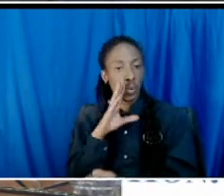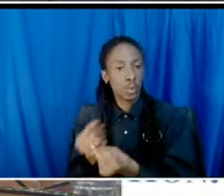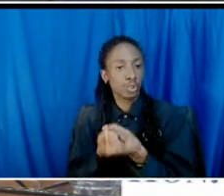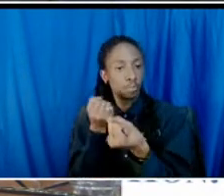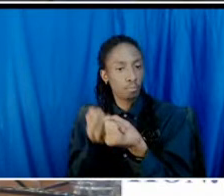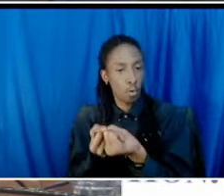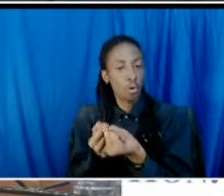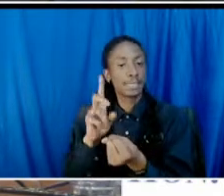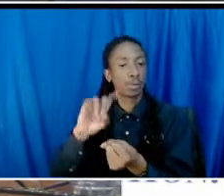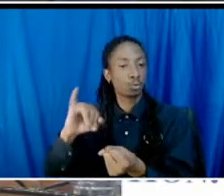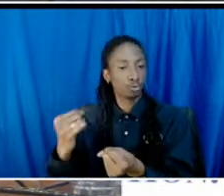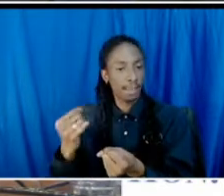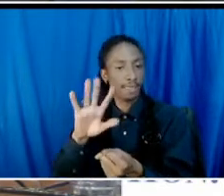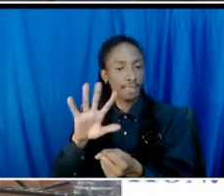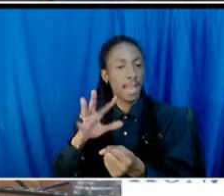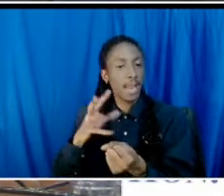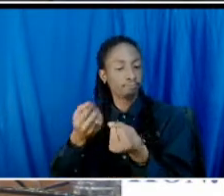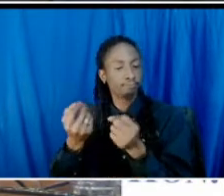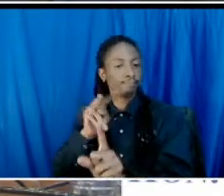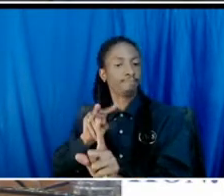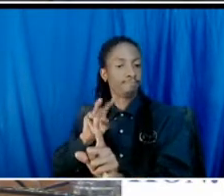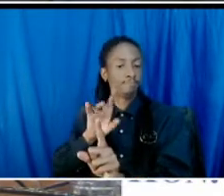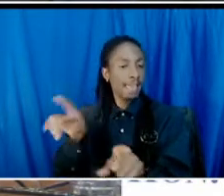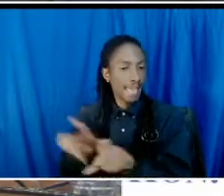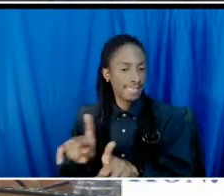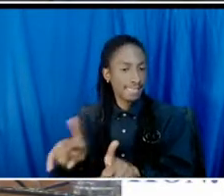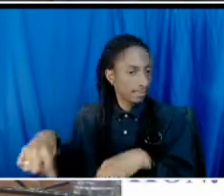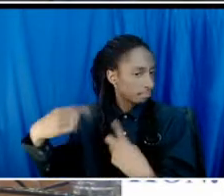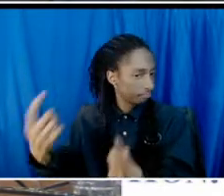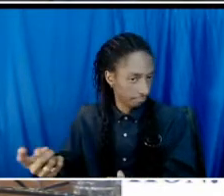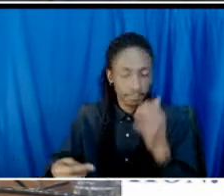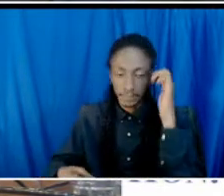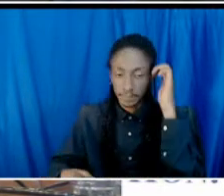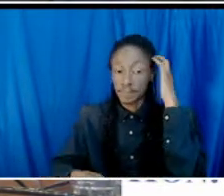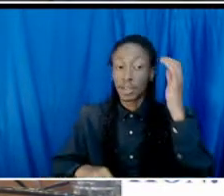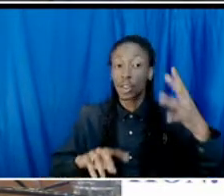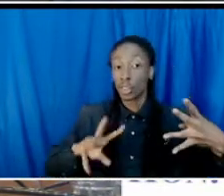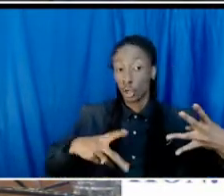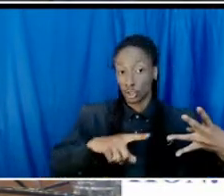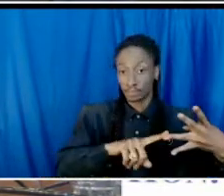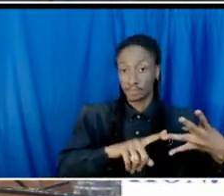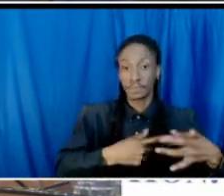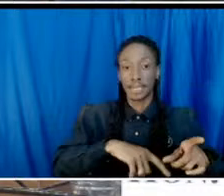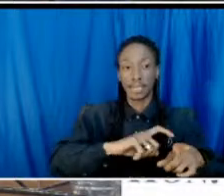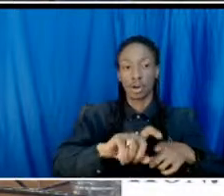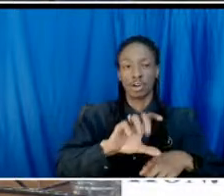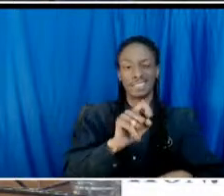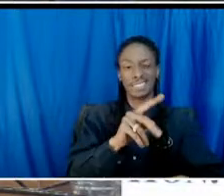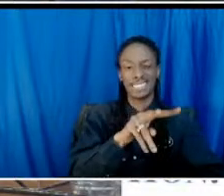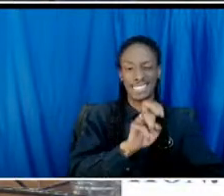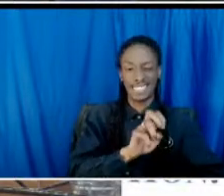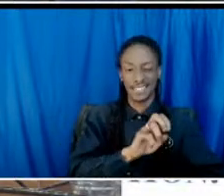Department's position as he had been doing consistently. 3, I called Steve Engel, who